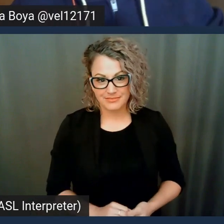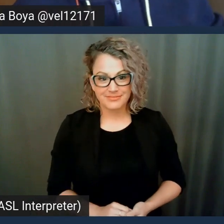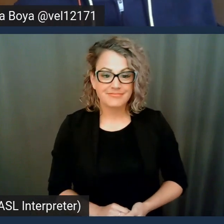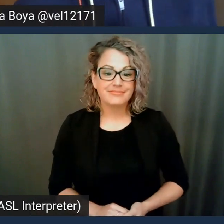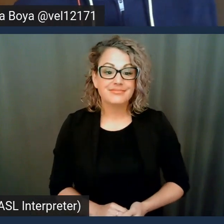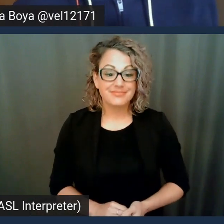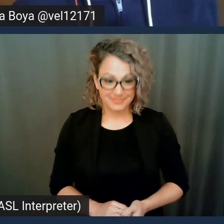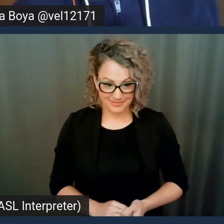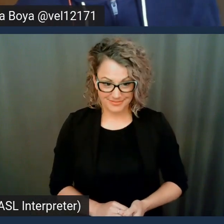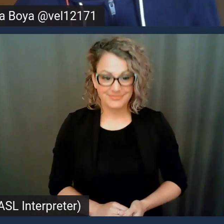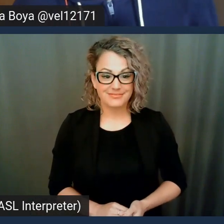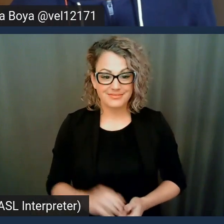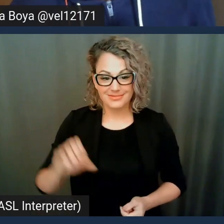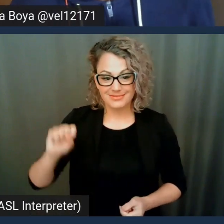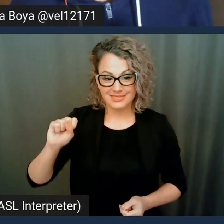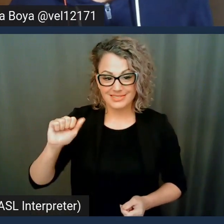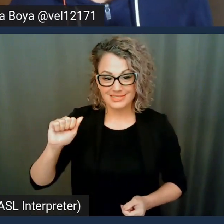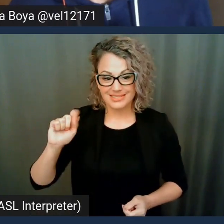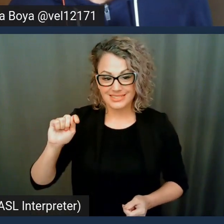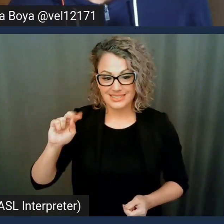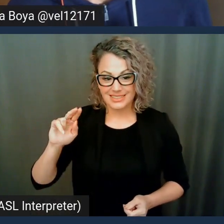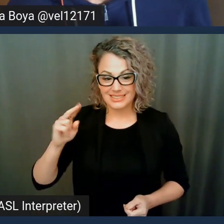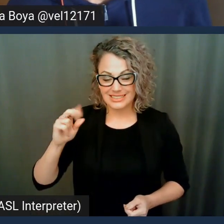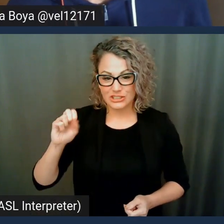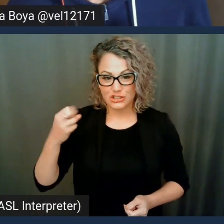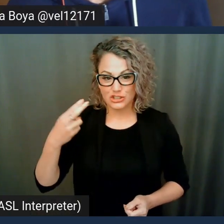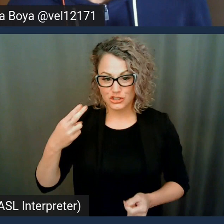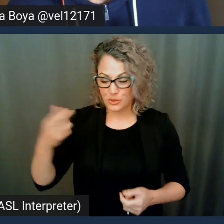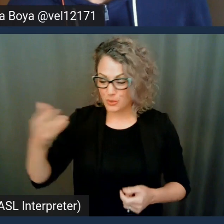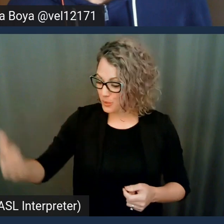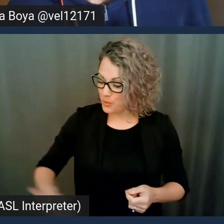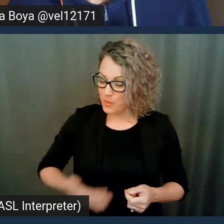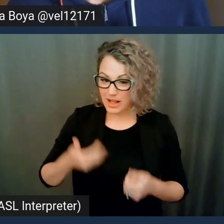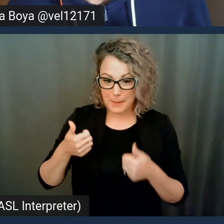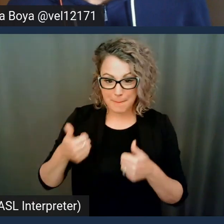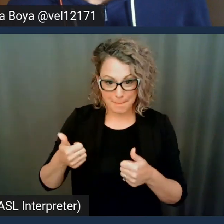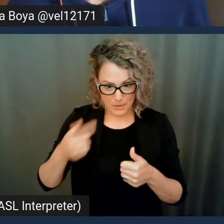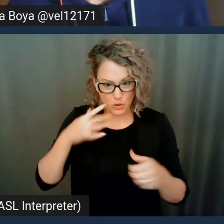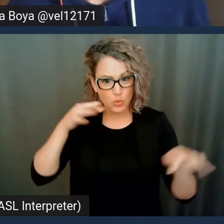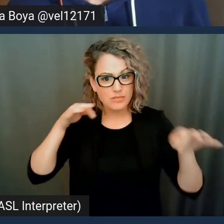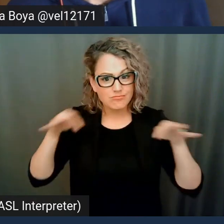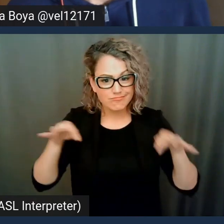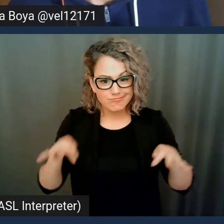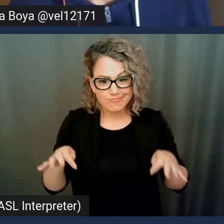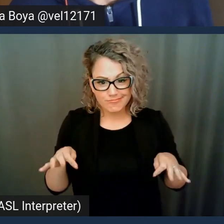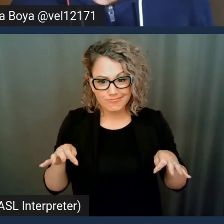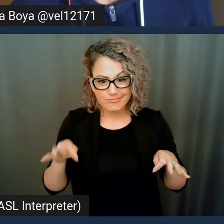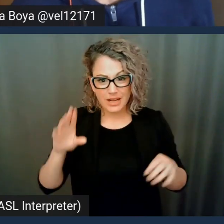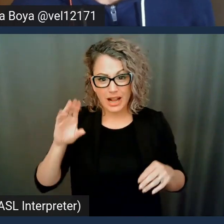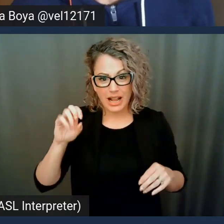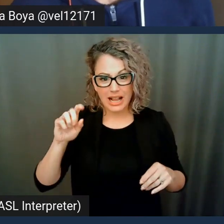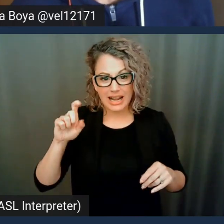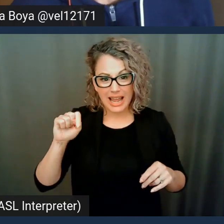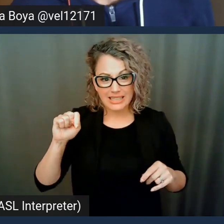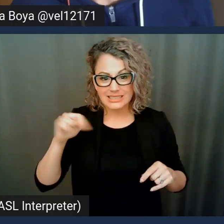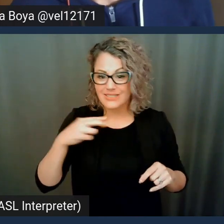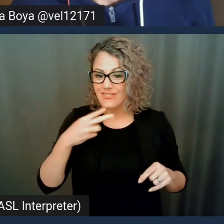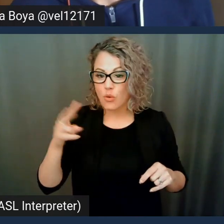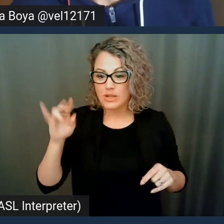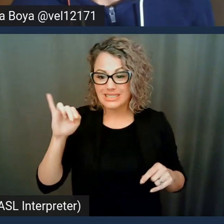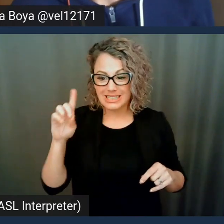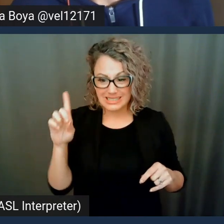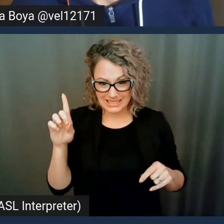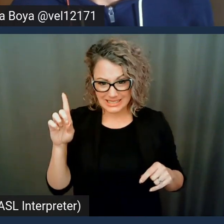All right, Satish, welcome to the show. I understand you're going to be taking us through Connect Voice ID. Can you